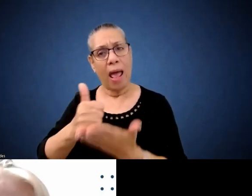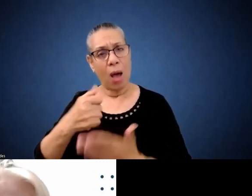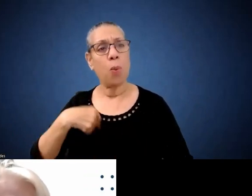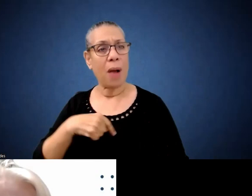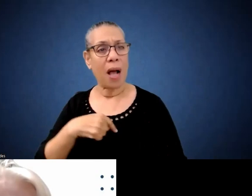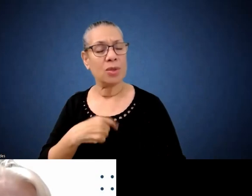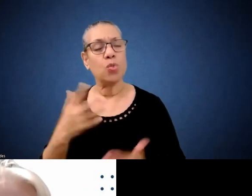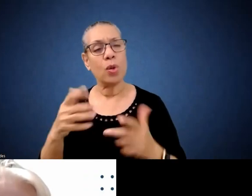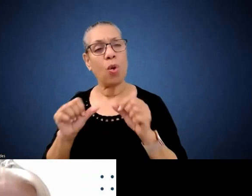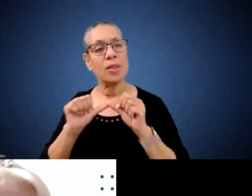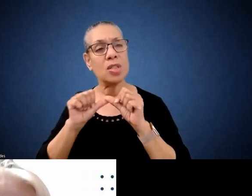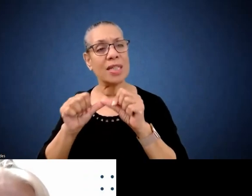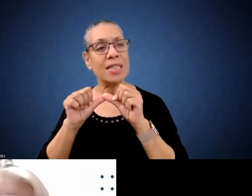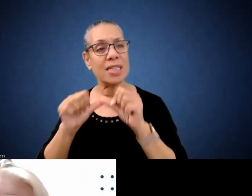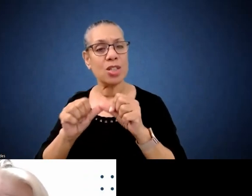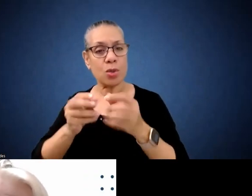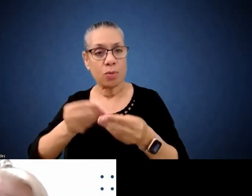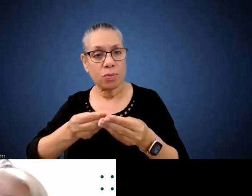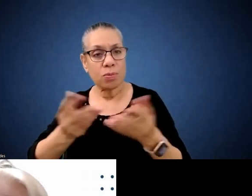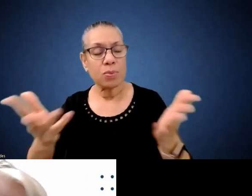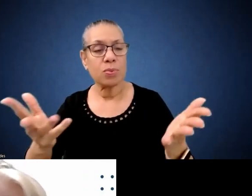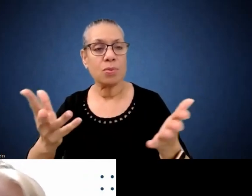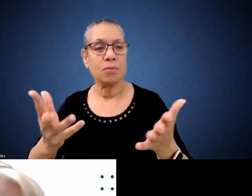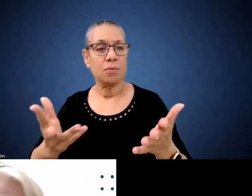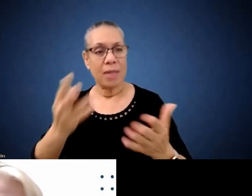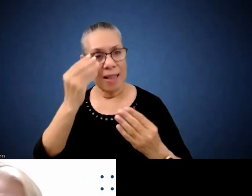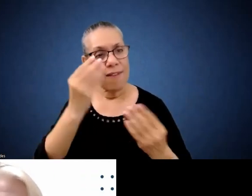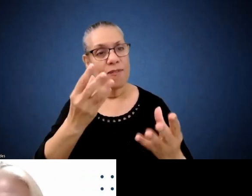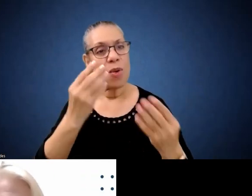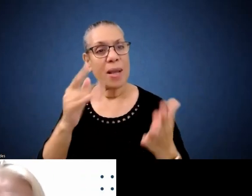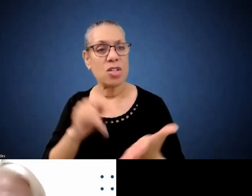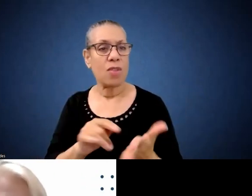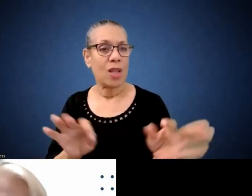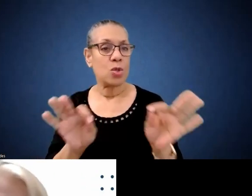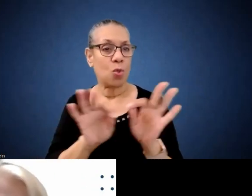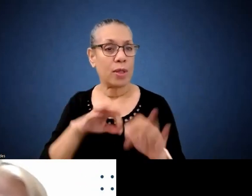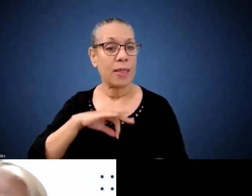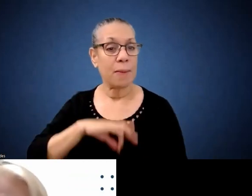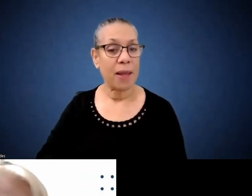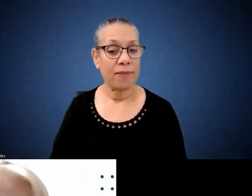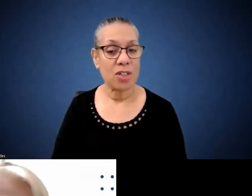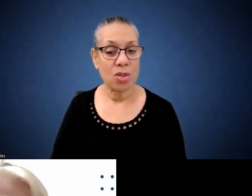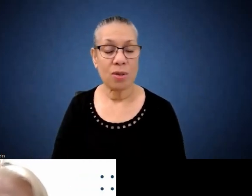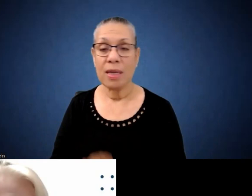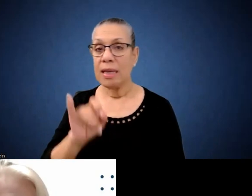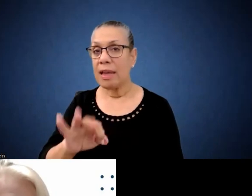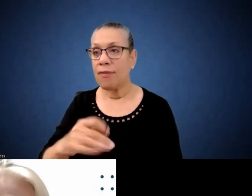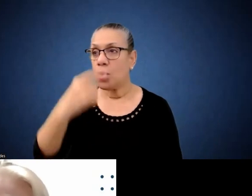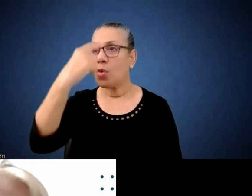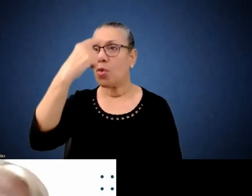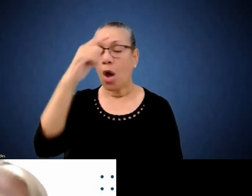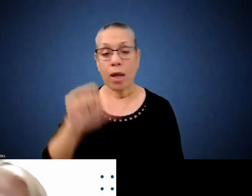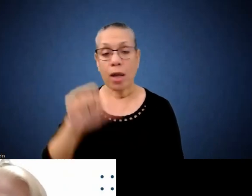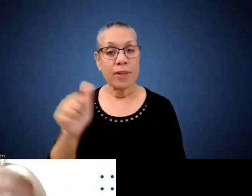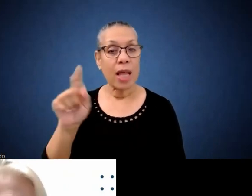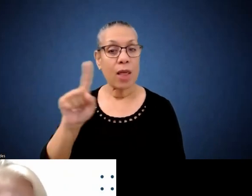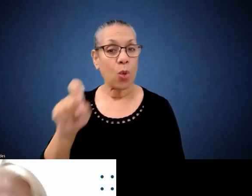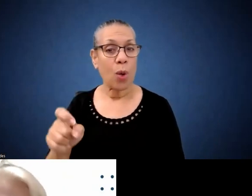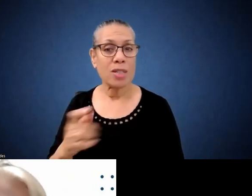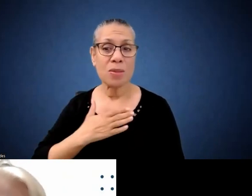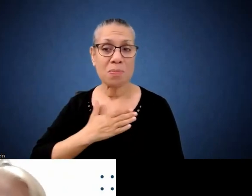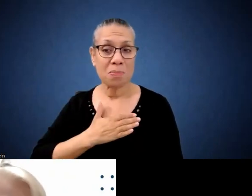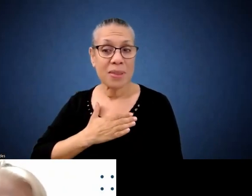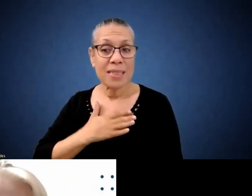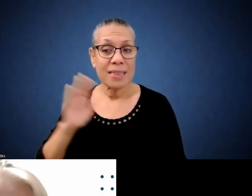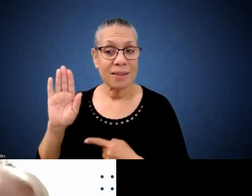can continue bringing you content like this. And if anybody has thought of another question, please